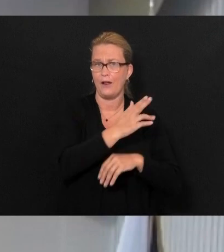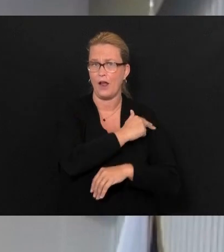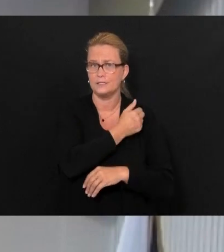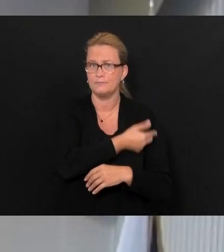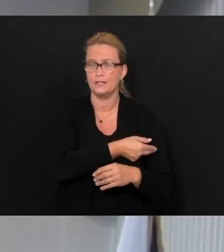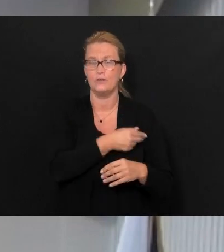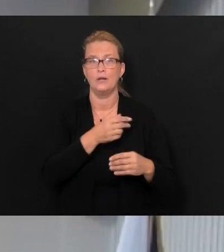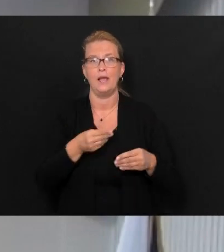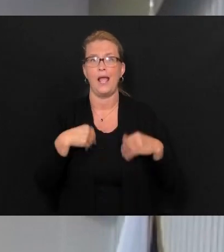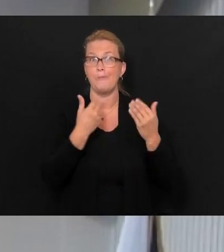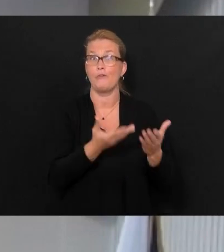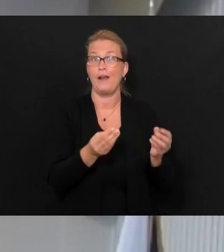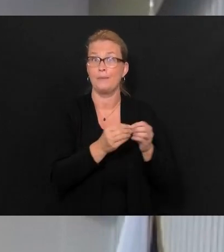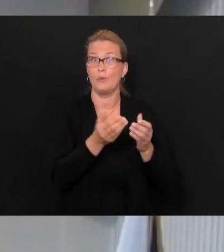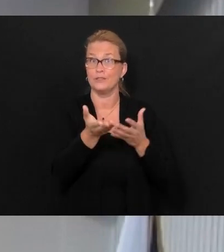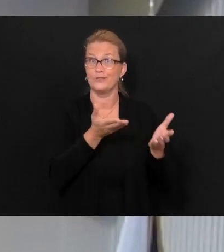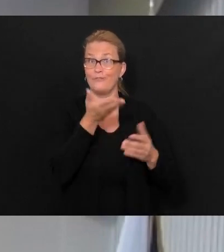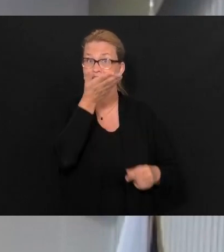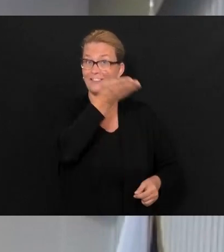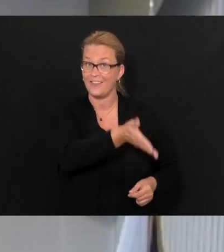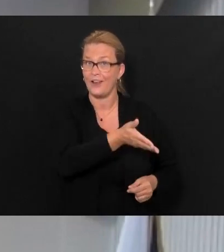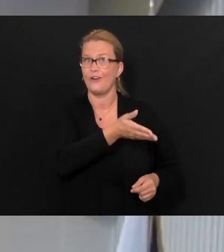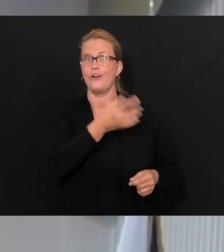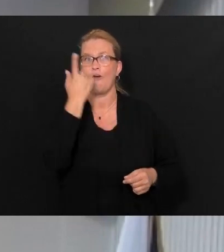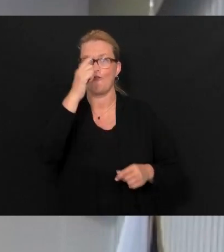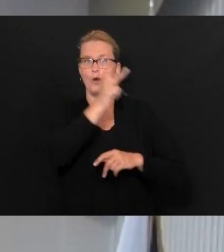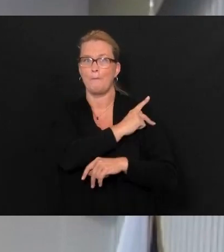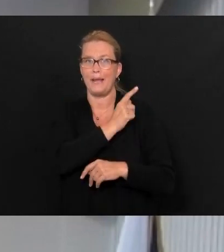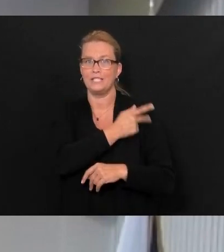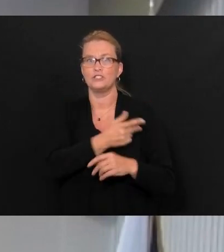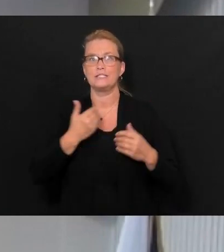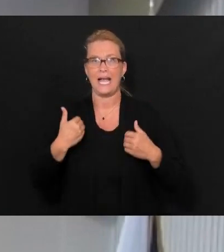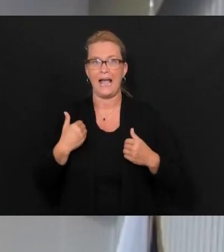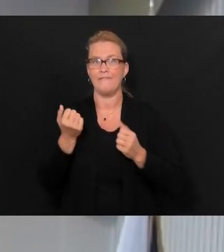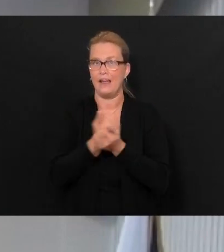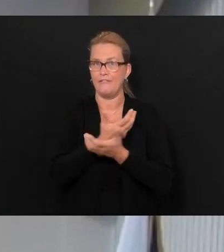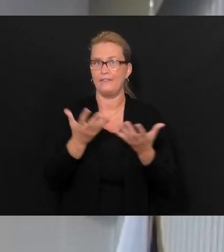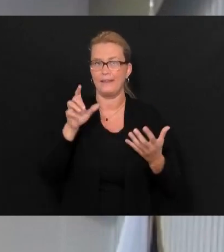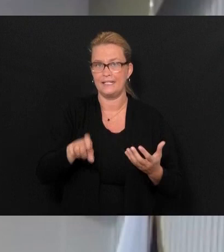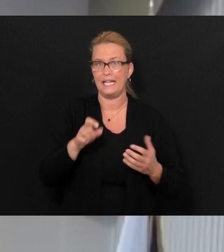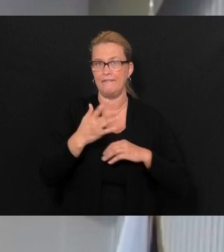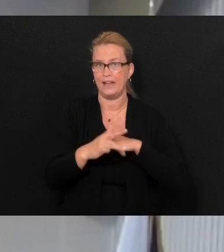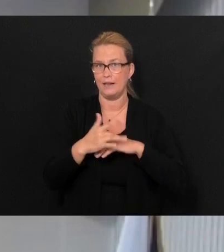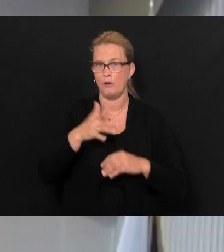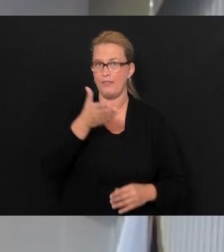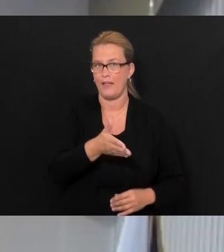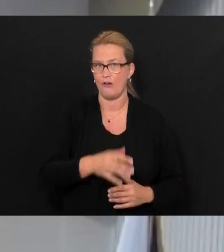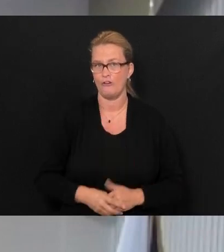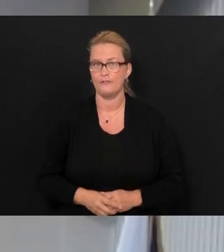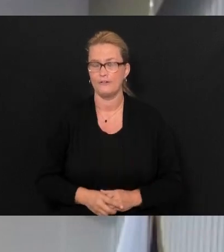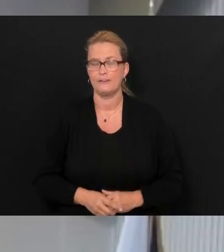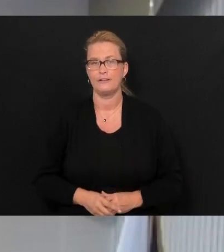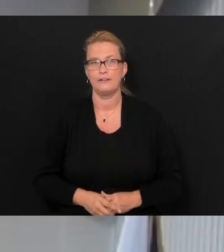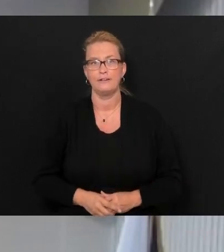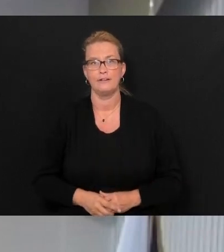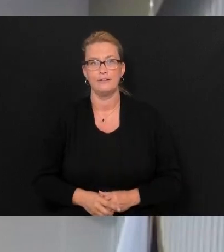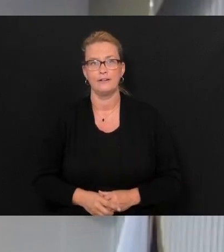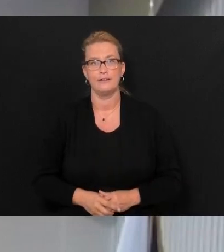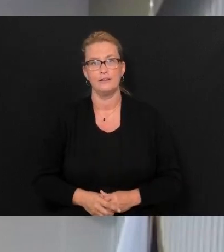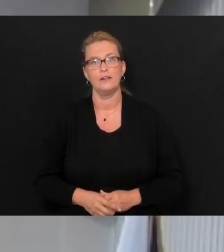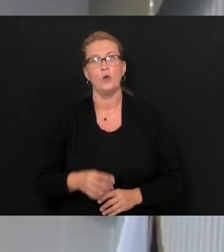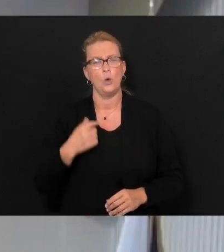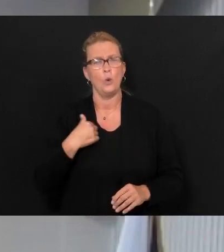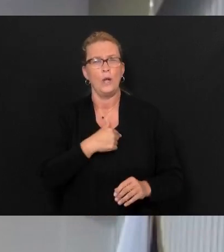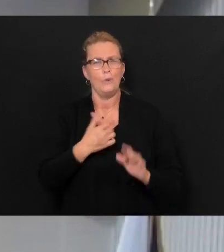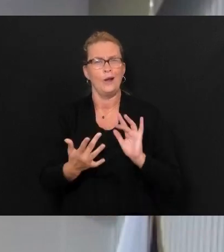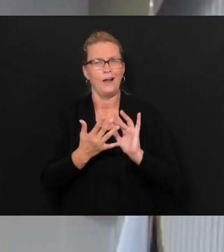services there so that those patients who do come over have services available. So We weren't contacted about field hospital.